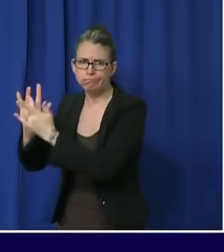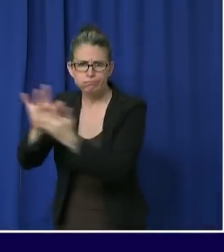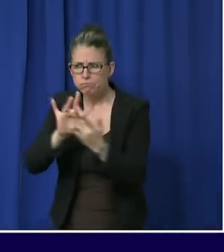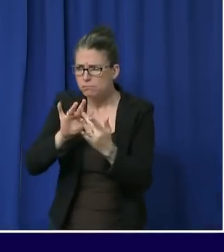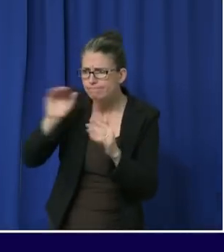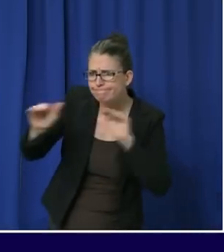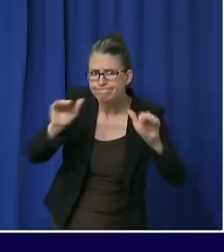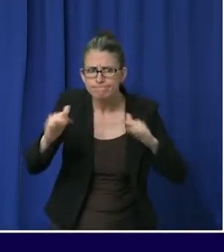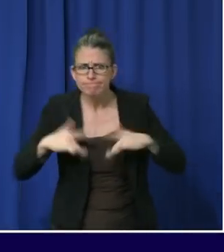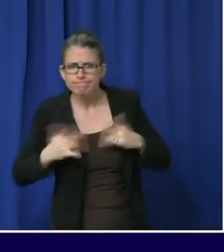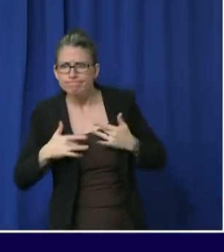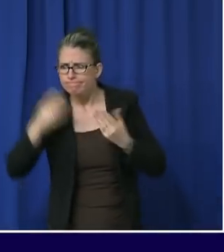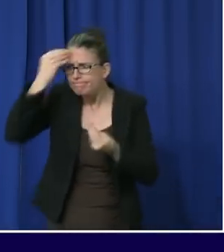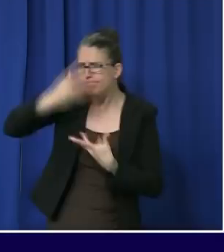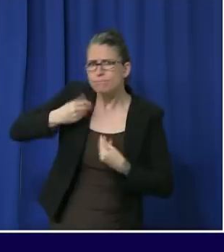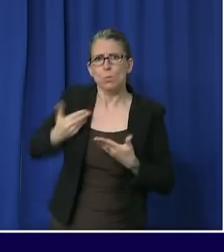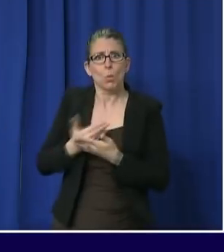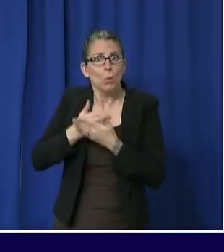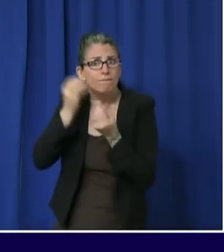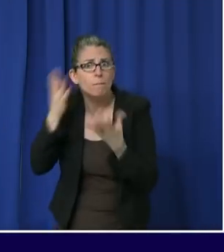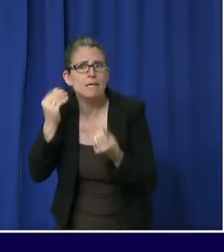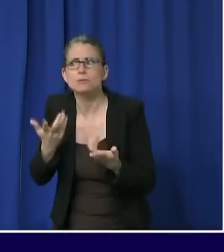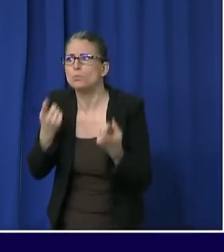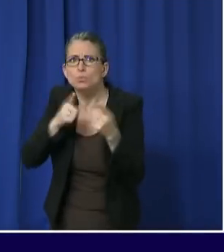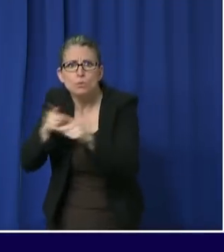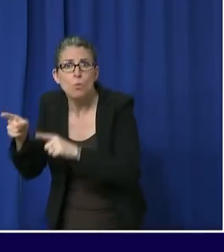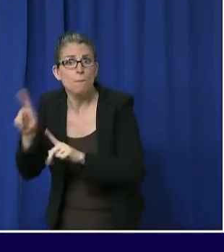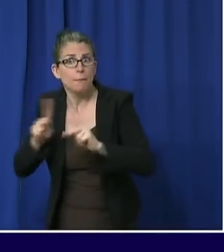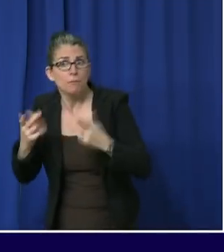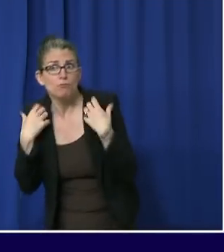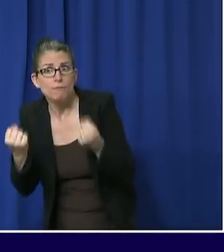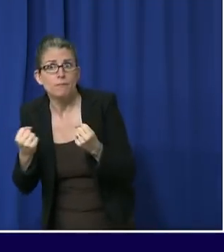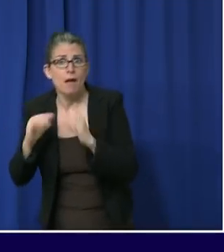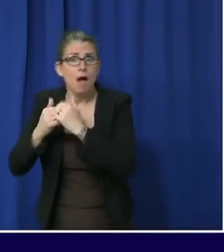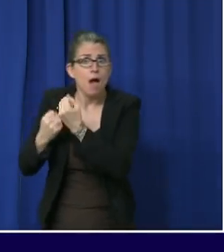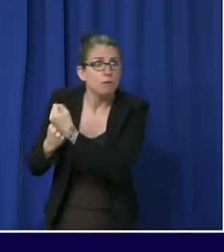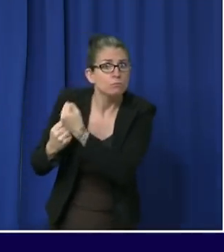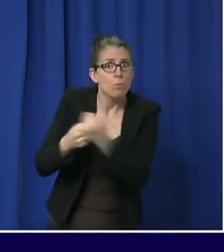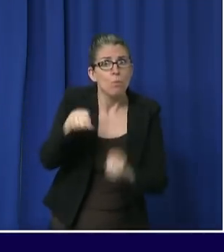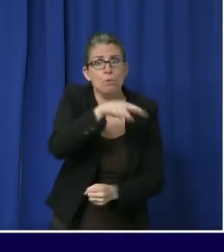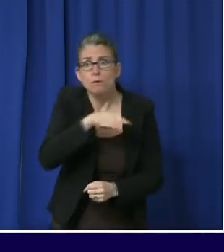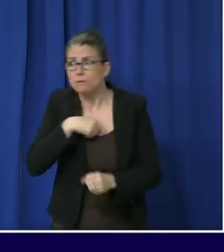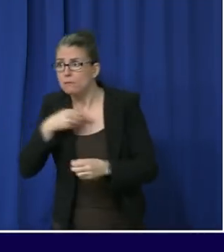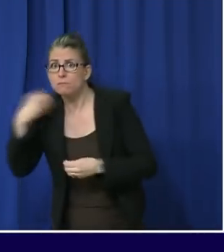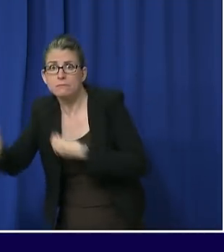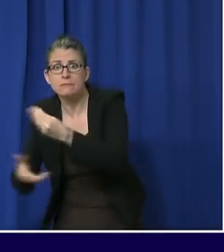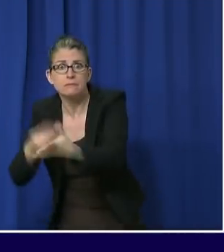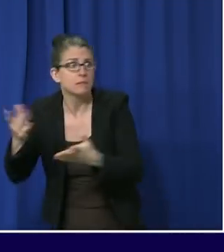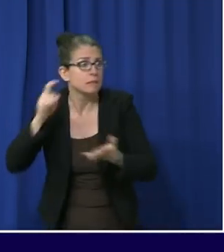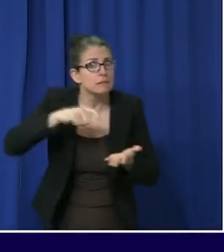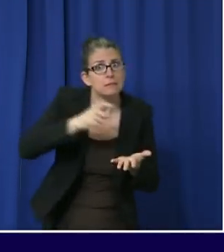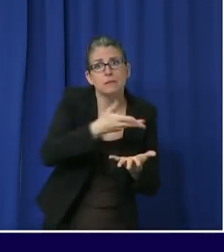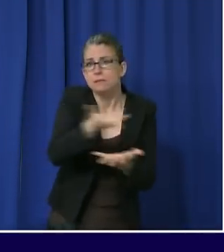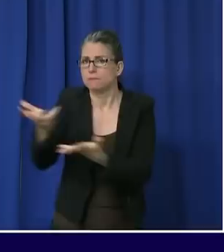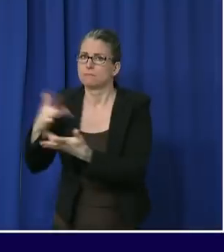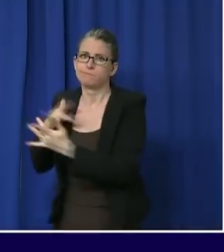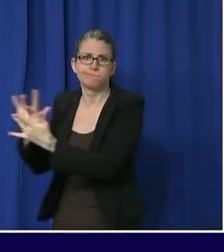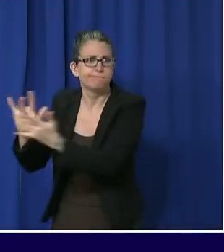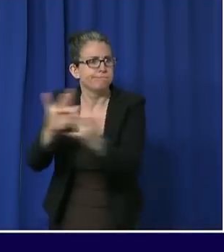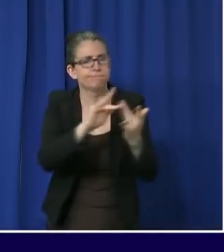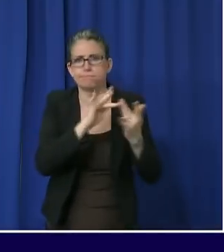on contact tracing and providing advice to each of these facilities on the best way to keep staff